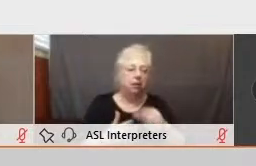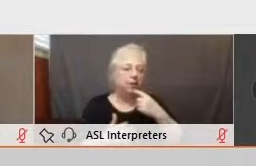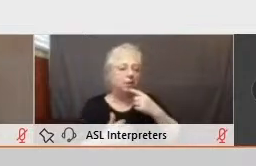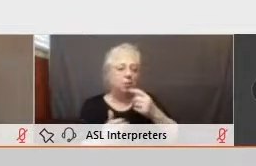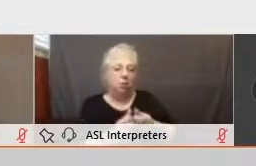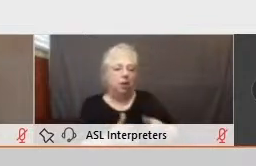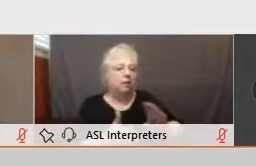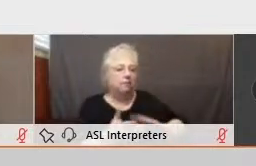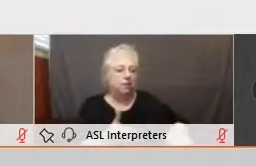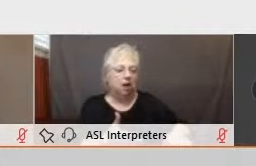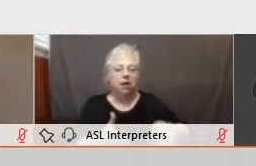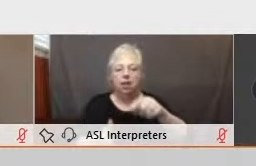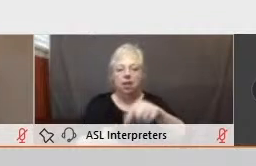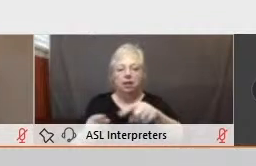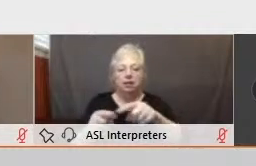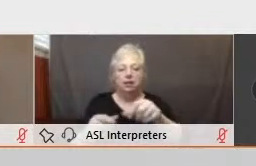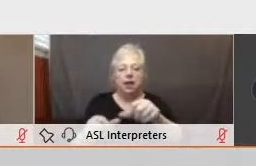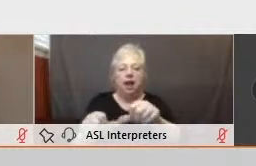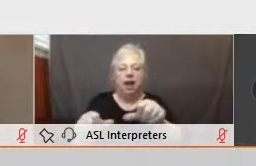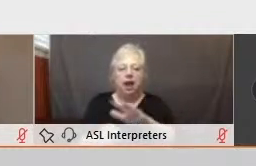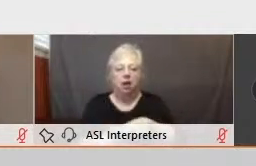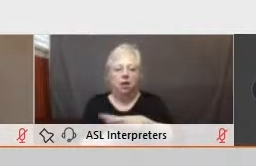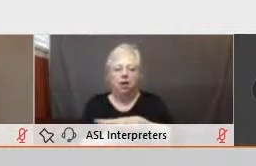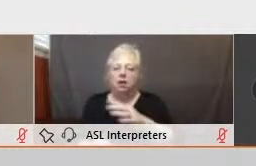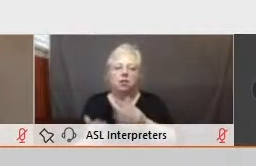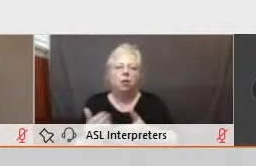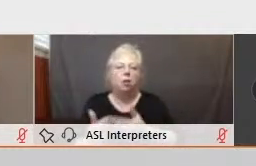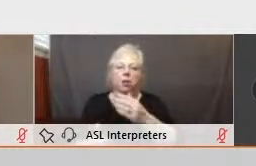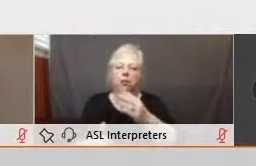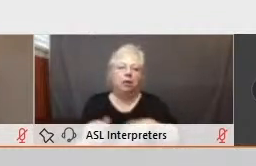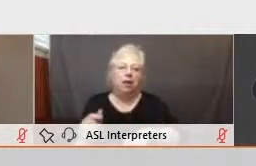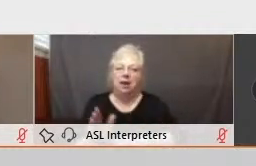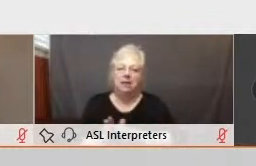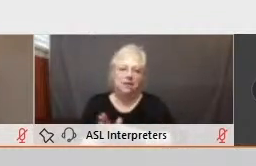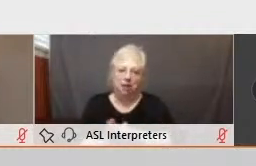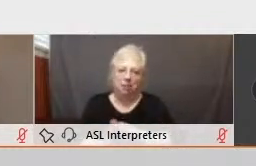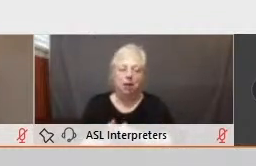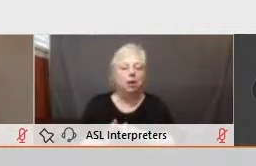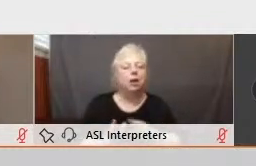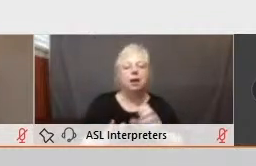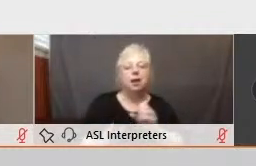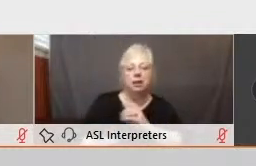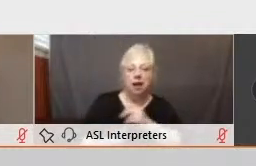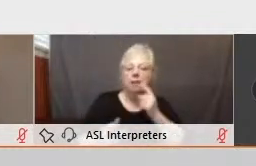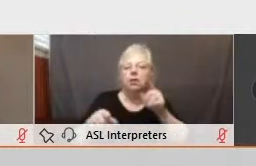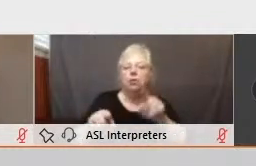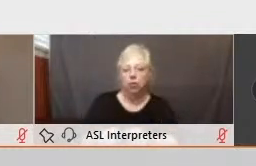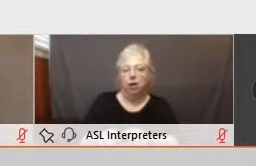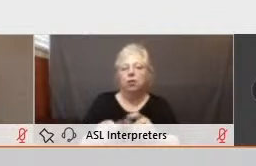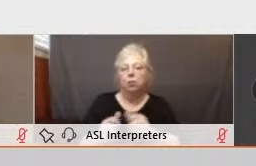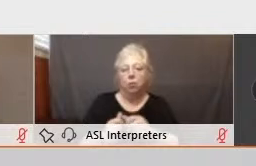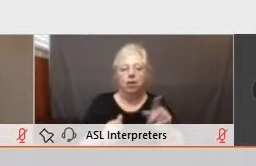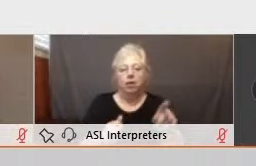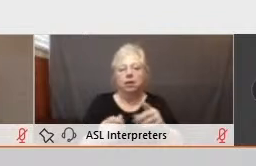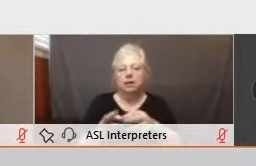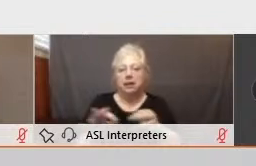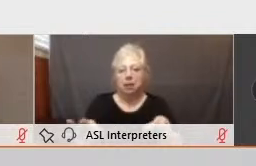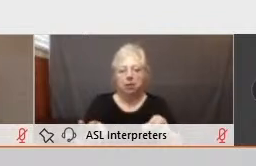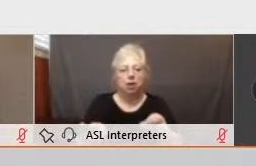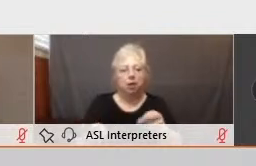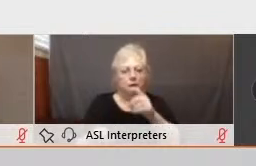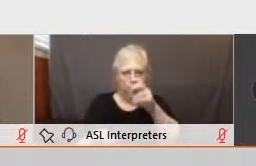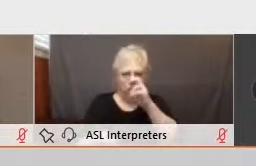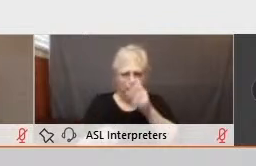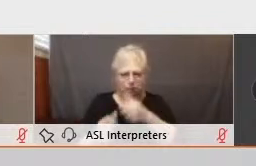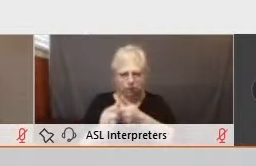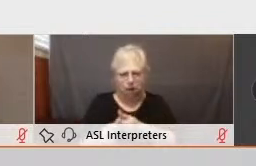the parcel is rendered nearly undevelopable. Staff agrees with this statement. Strict application of the code will render the